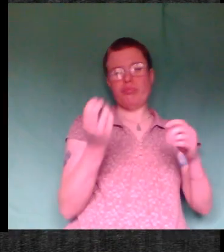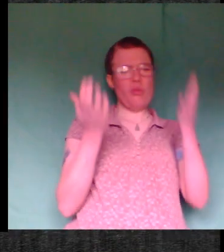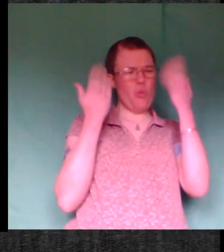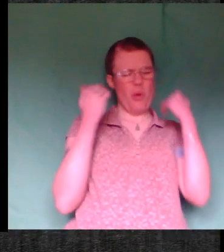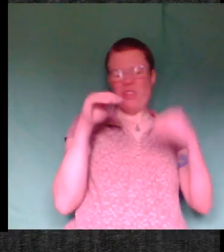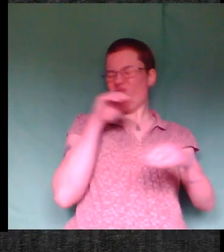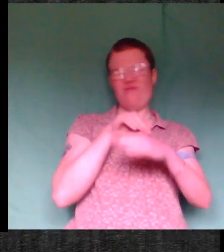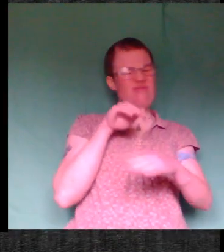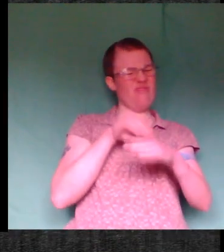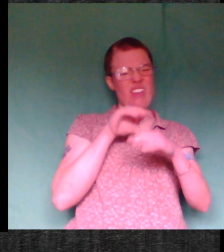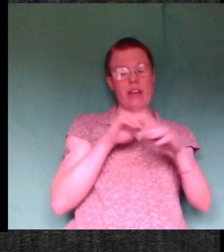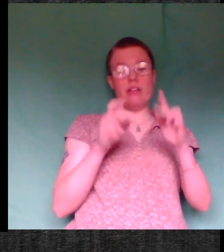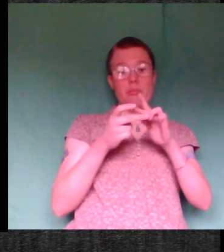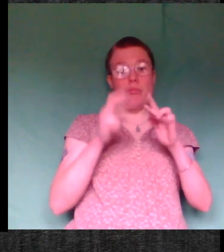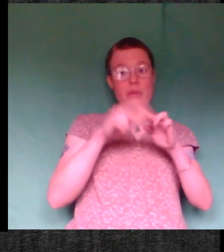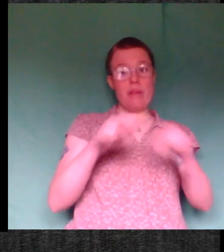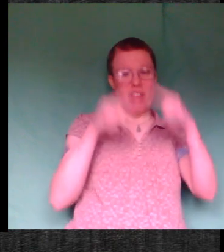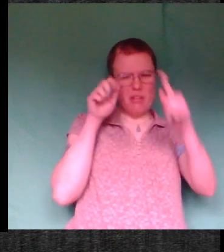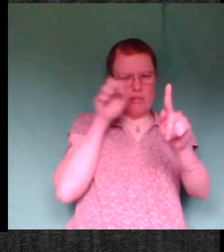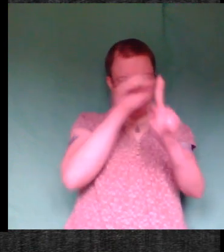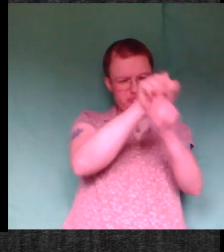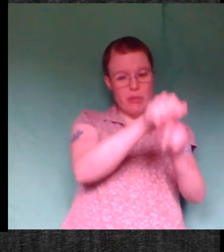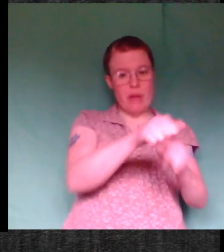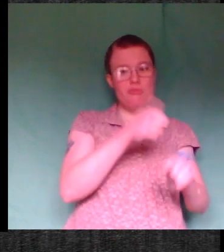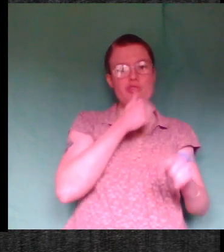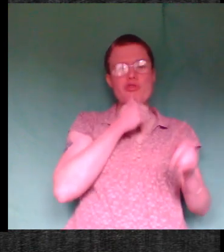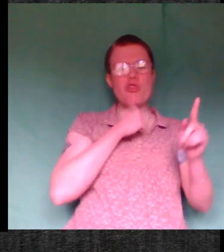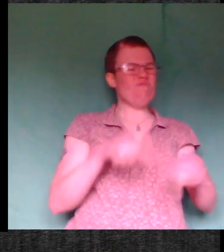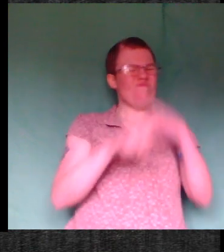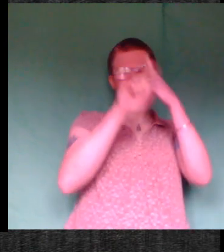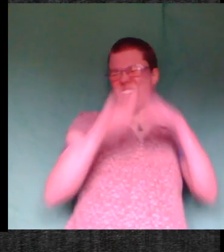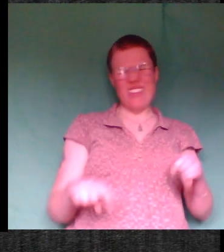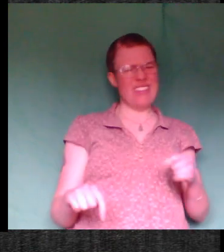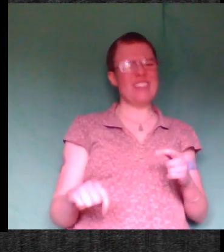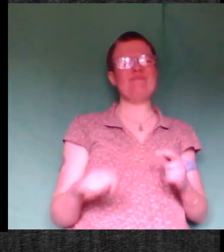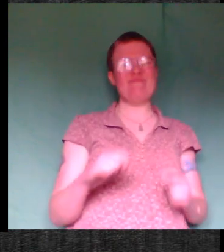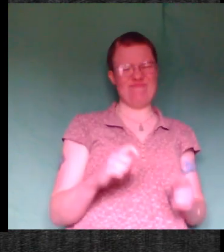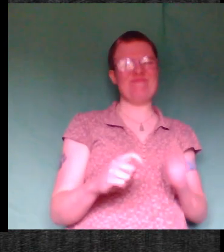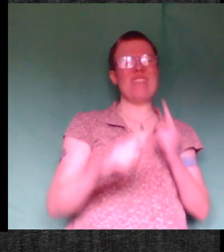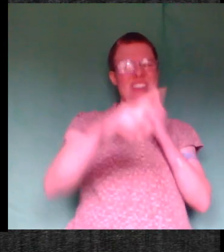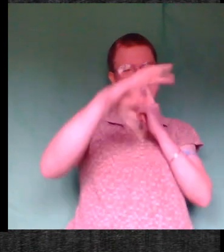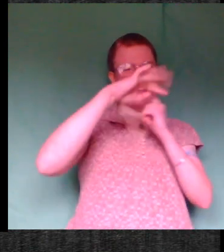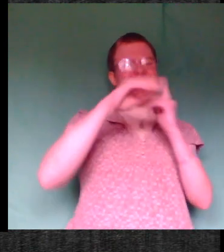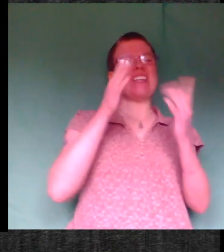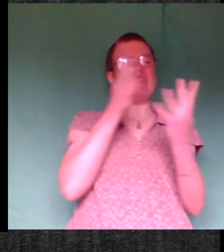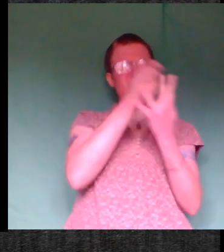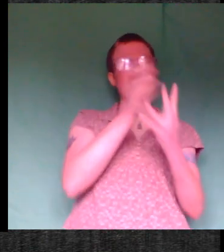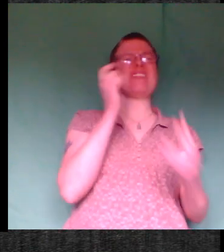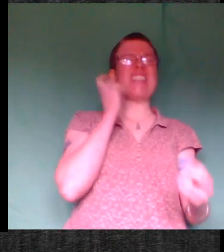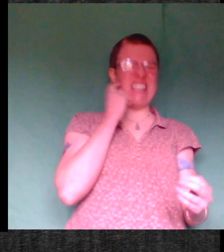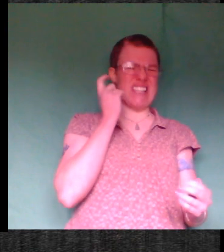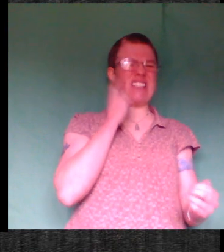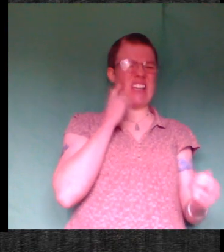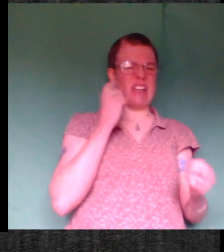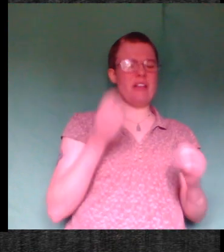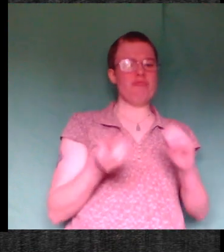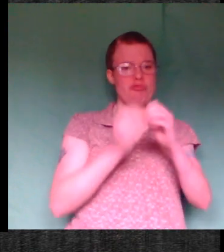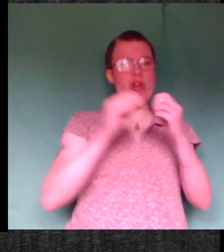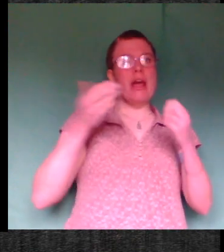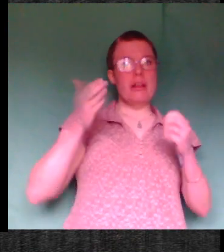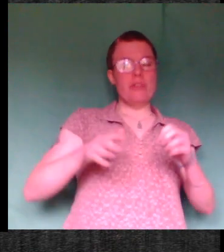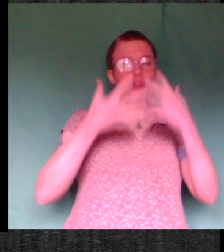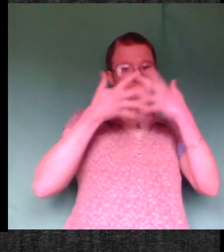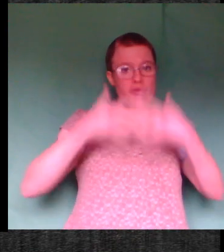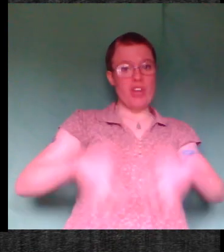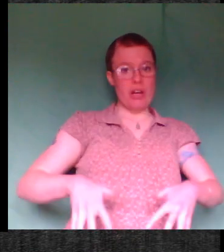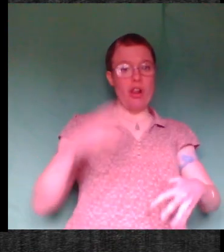Snake, your radar isn't affected by the weather, but if you're discovered by an enemy, you won't be able to use it. Yes, it gets jammed easily, I'm